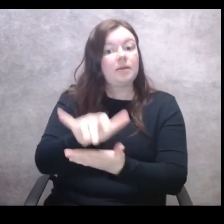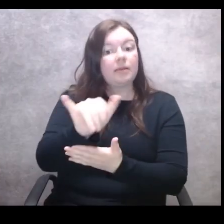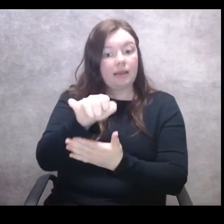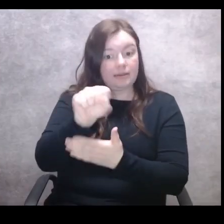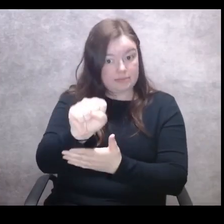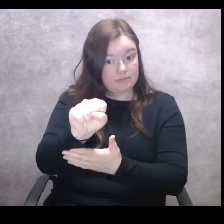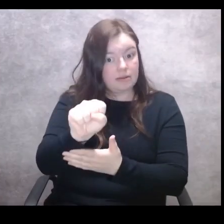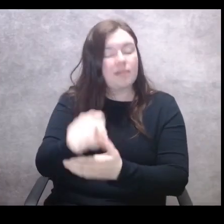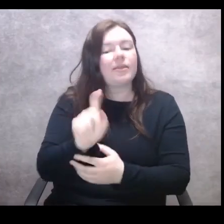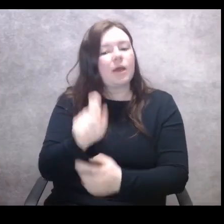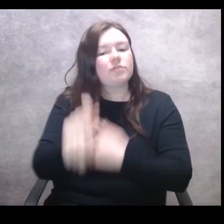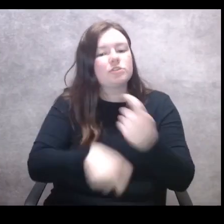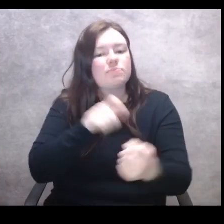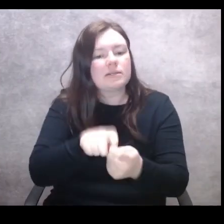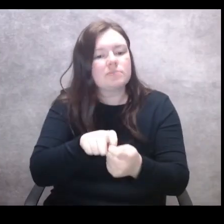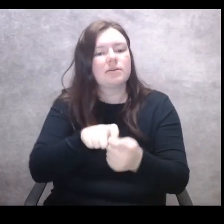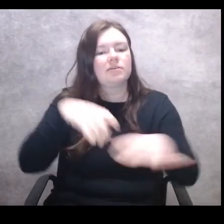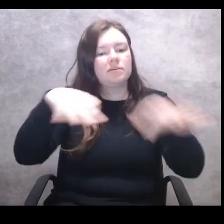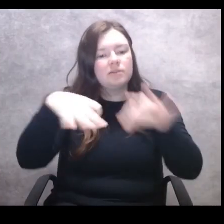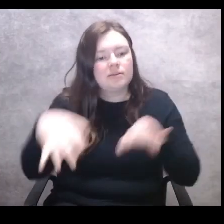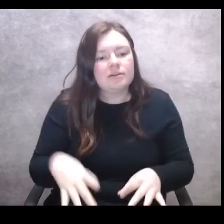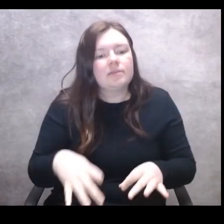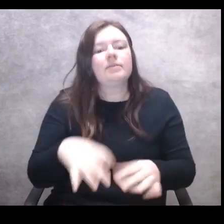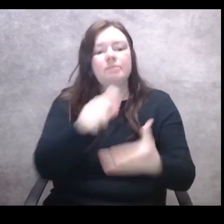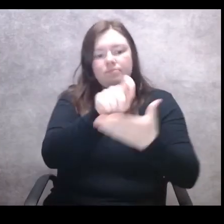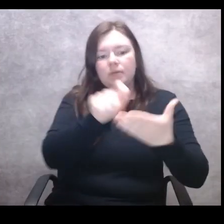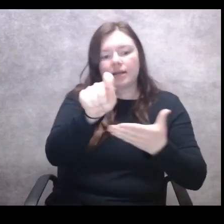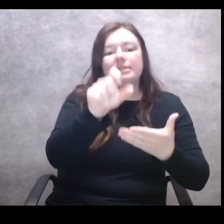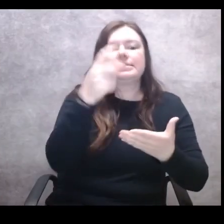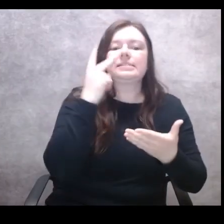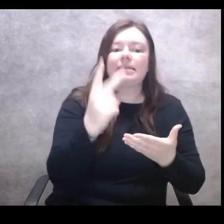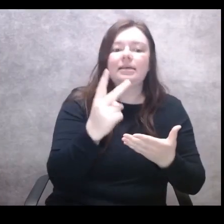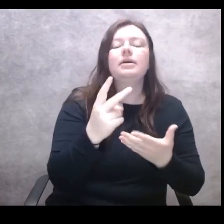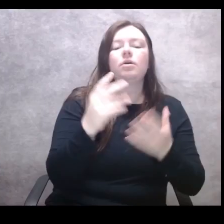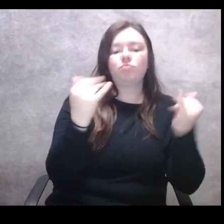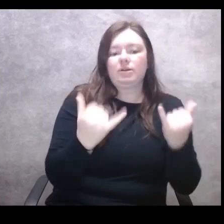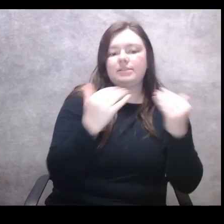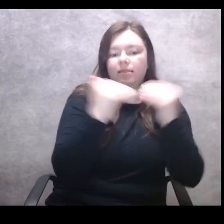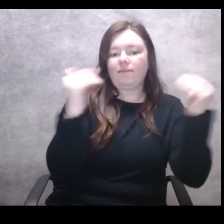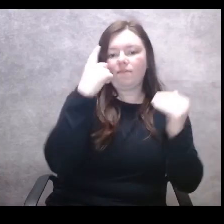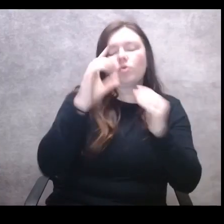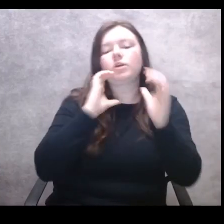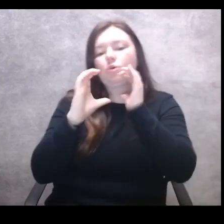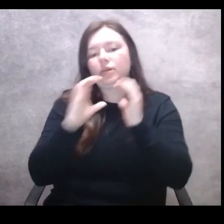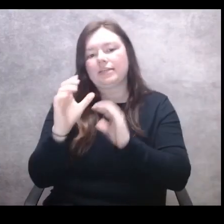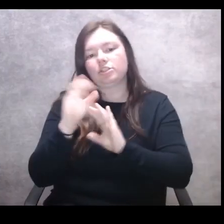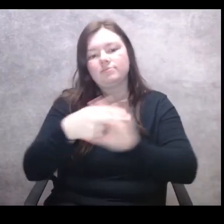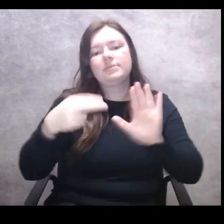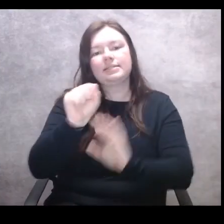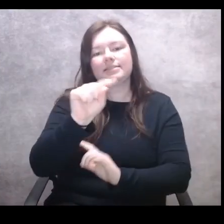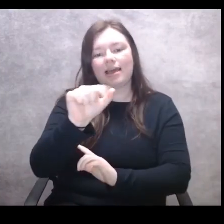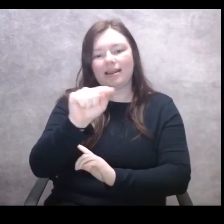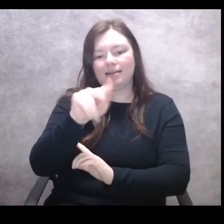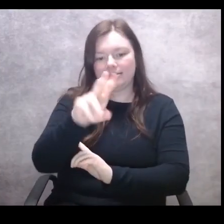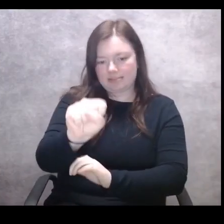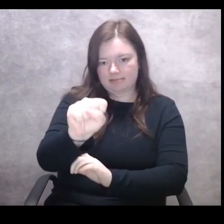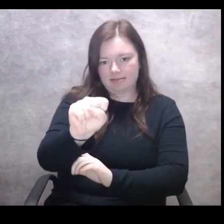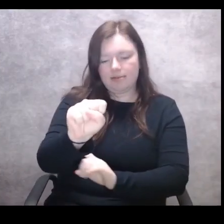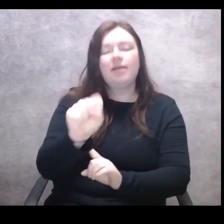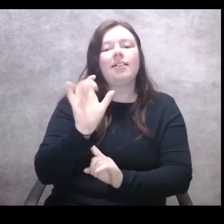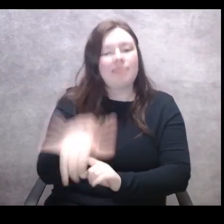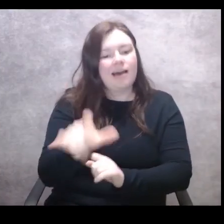must specify by marking see present levels for communication status, which would need to include the